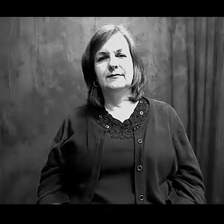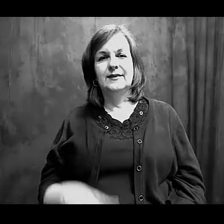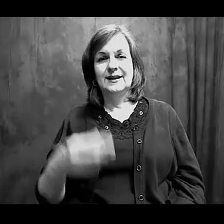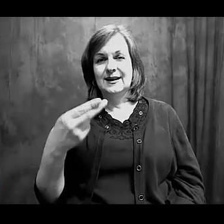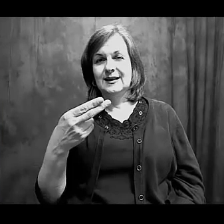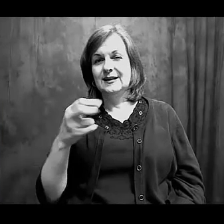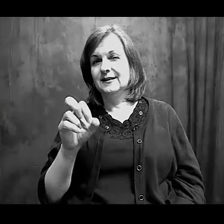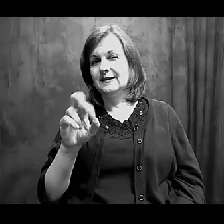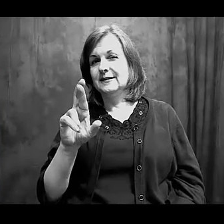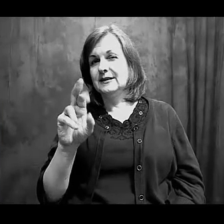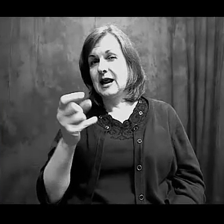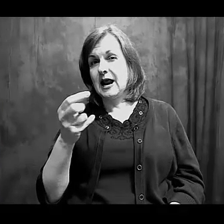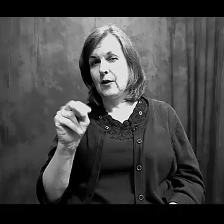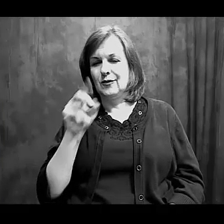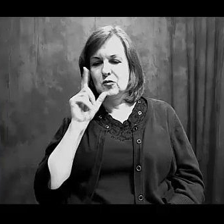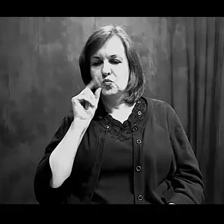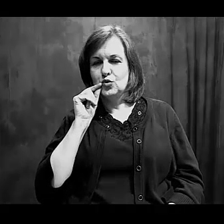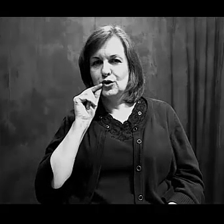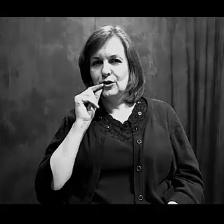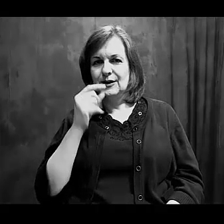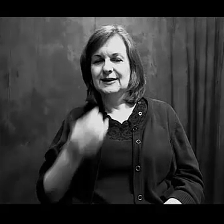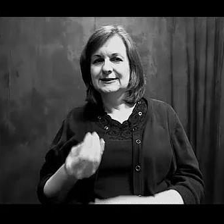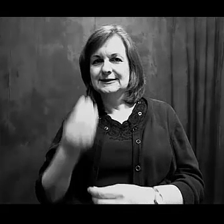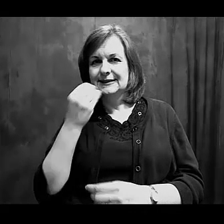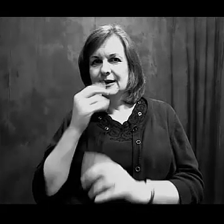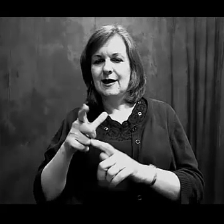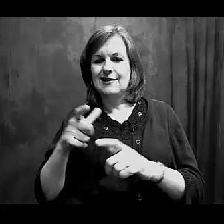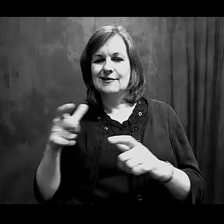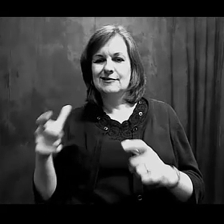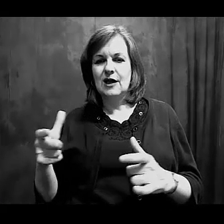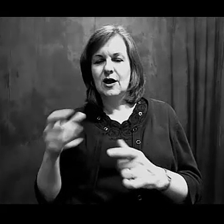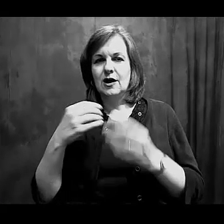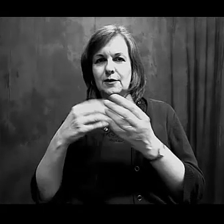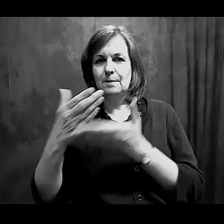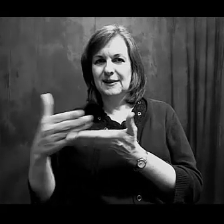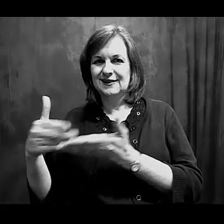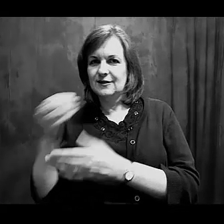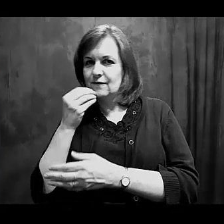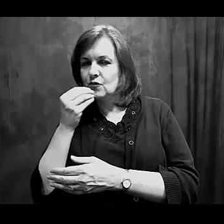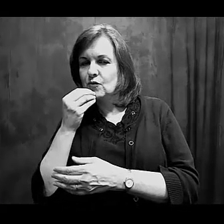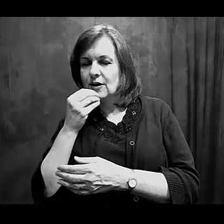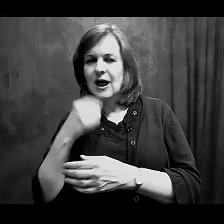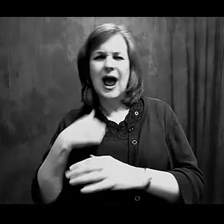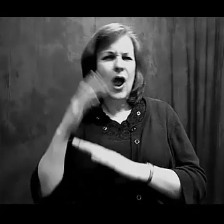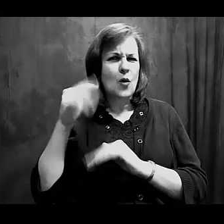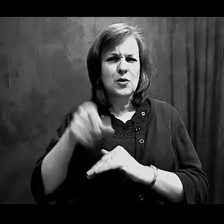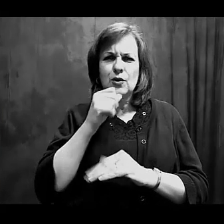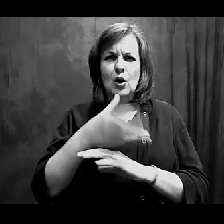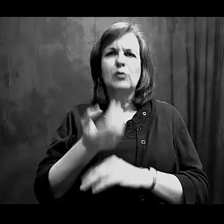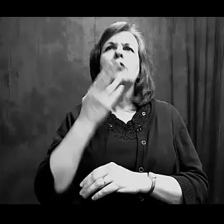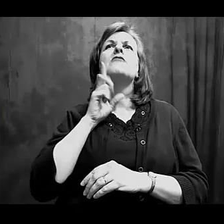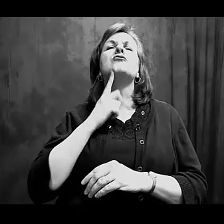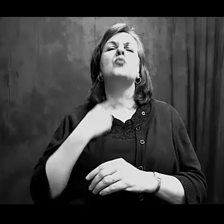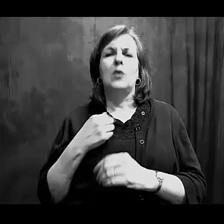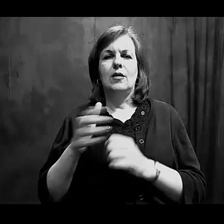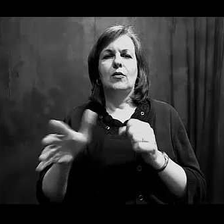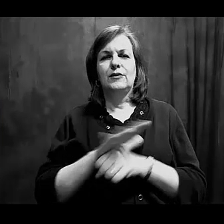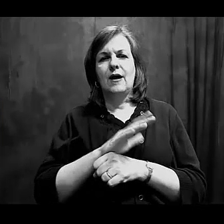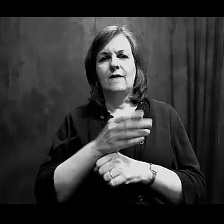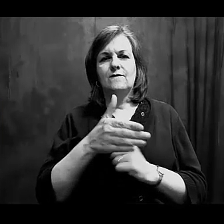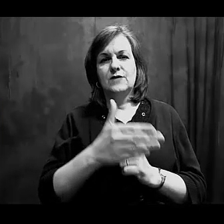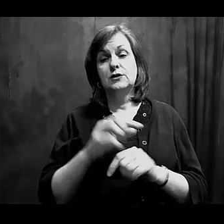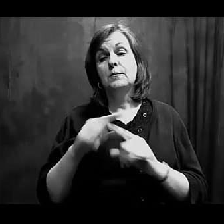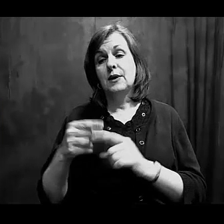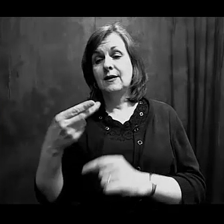And where my pelican or my heron fits here. So ingesting very large particles. I hope you are not ingesting an entire fish, but